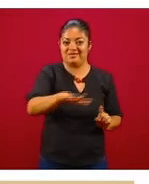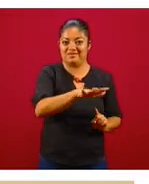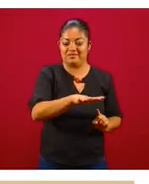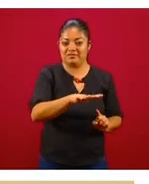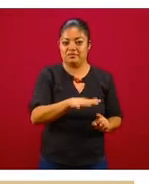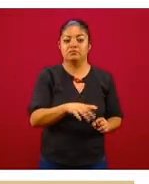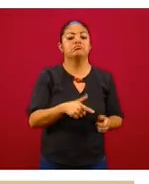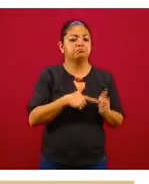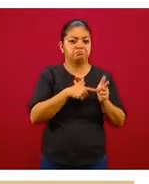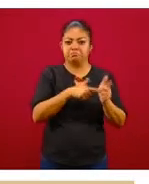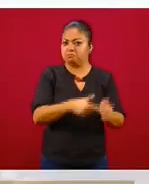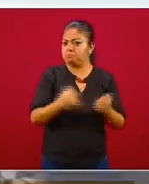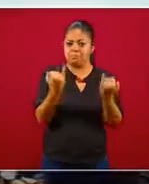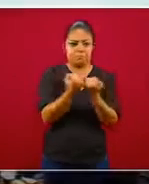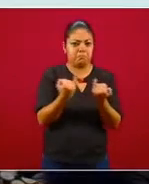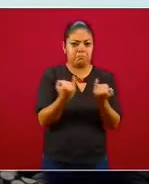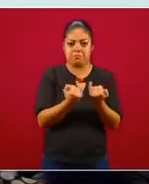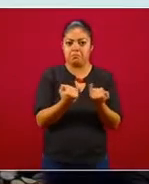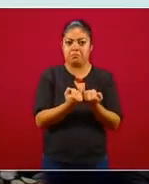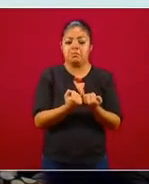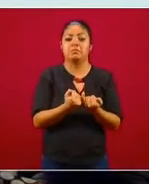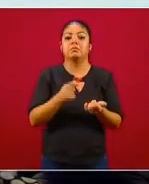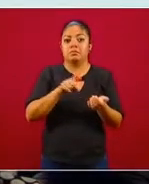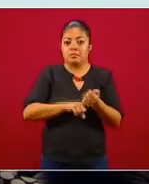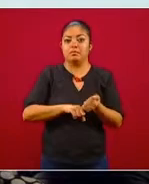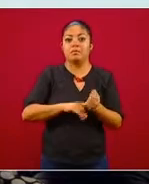on the suspect cases.